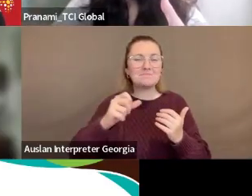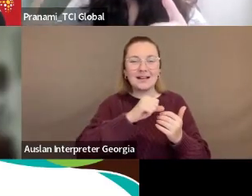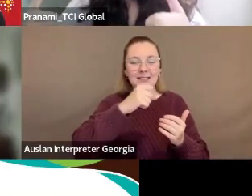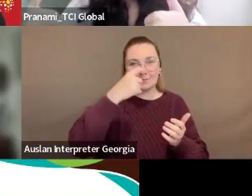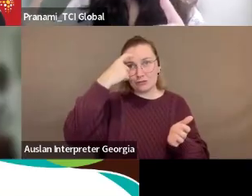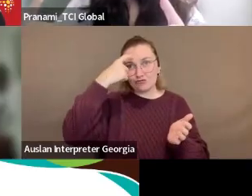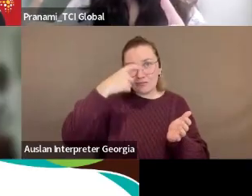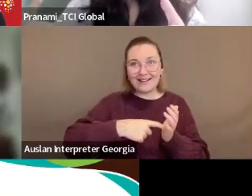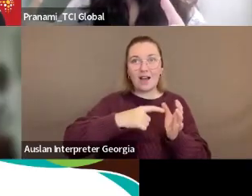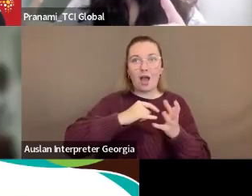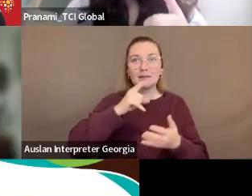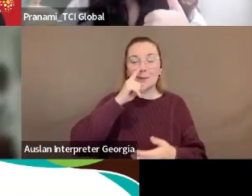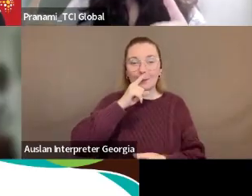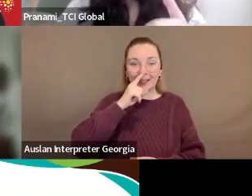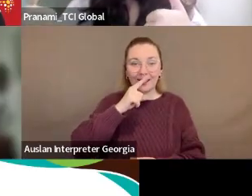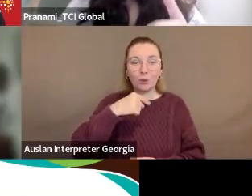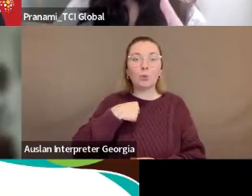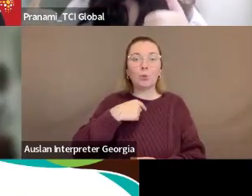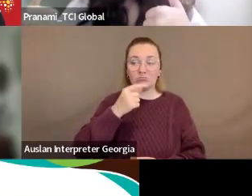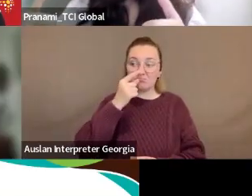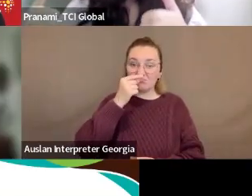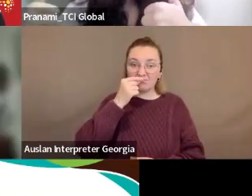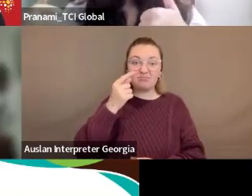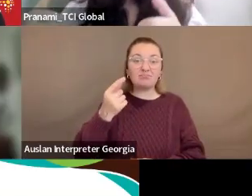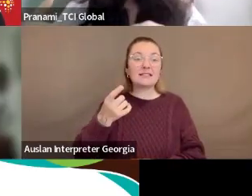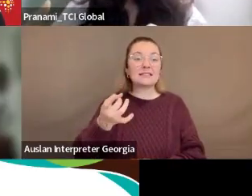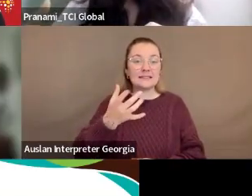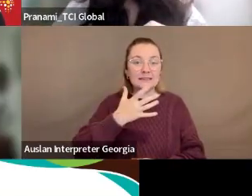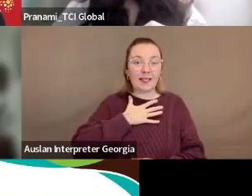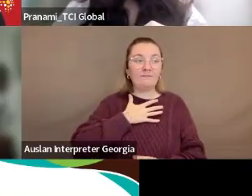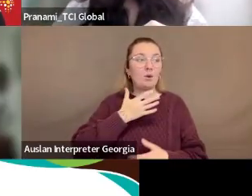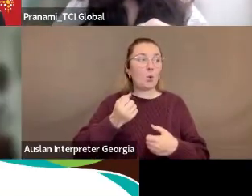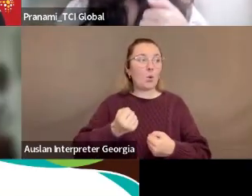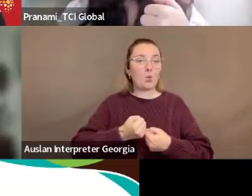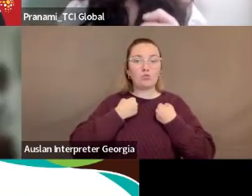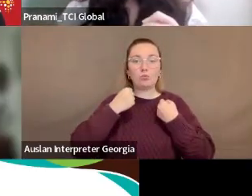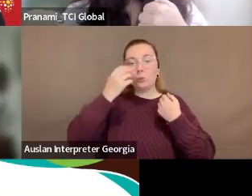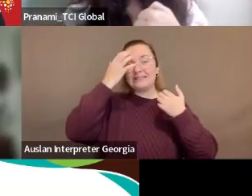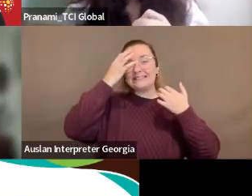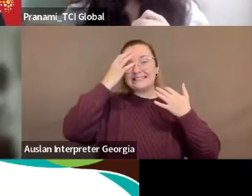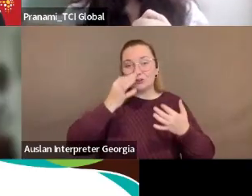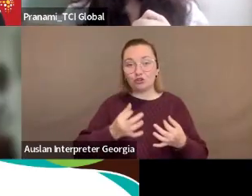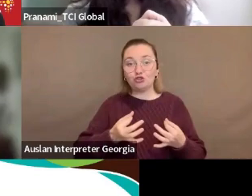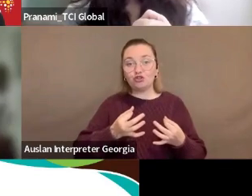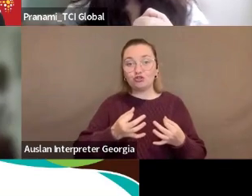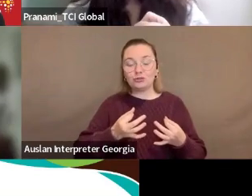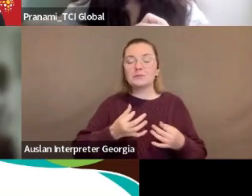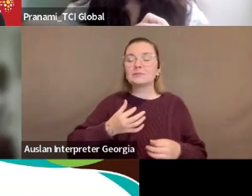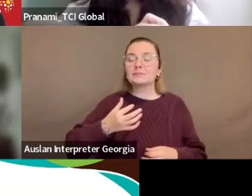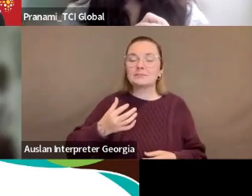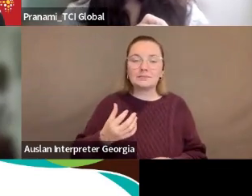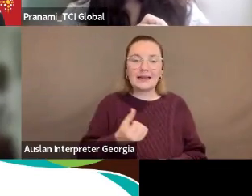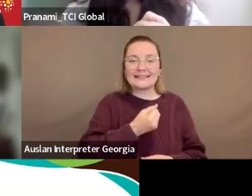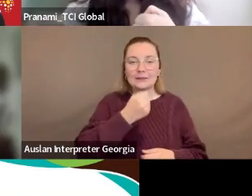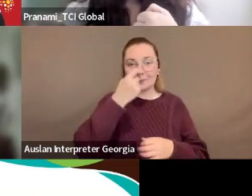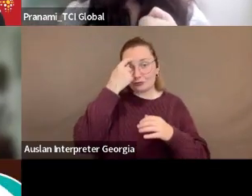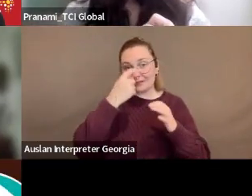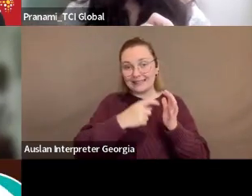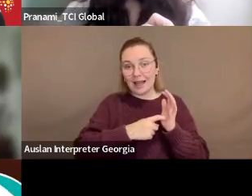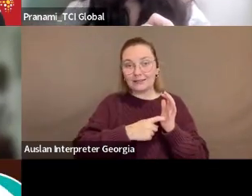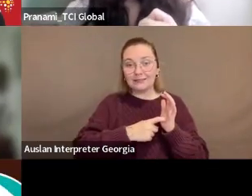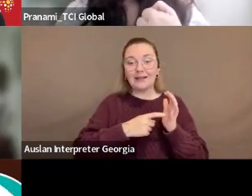as people who are capable of taking their own decisions. We must be recognized as people who